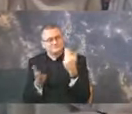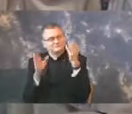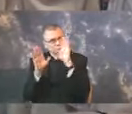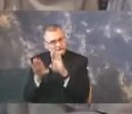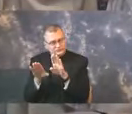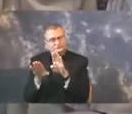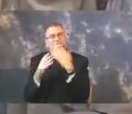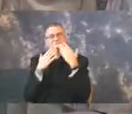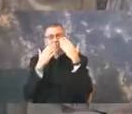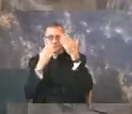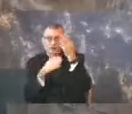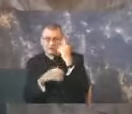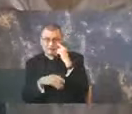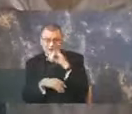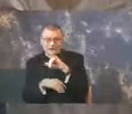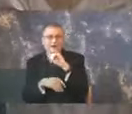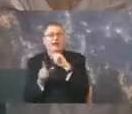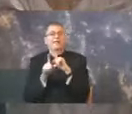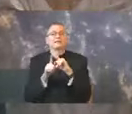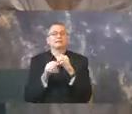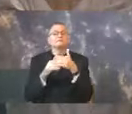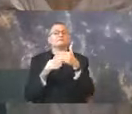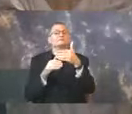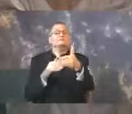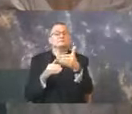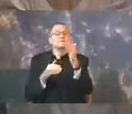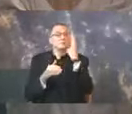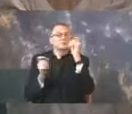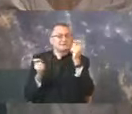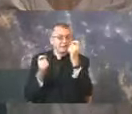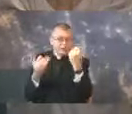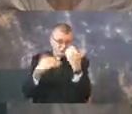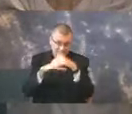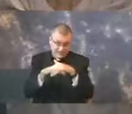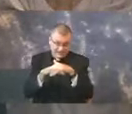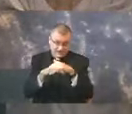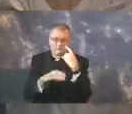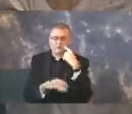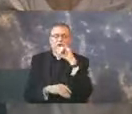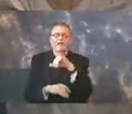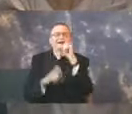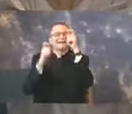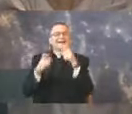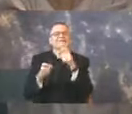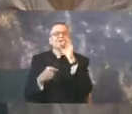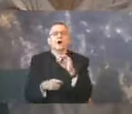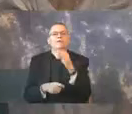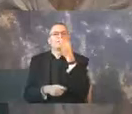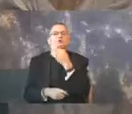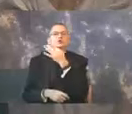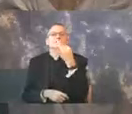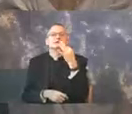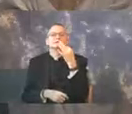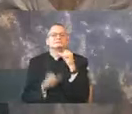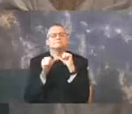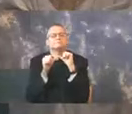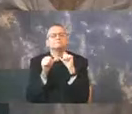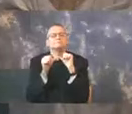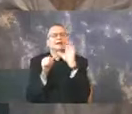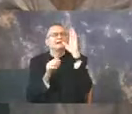very particular way this evening, for the gift of the Eucharist, that enduring presence of Christ linked so